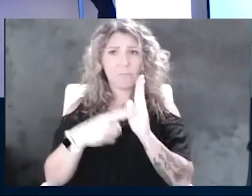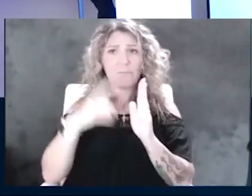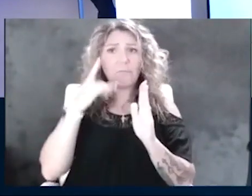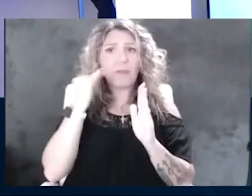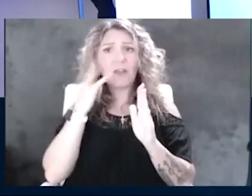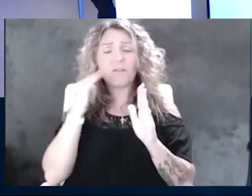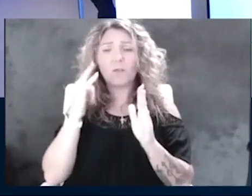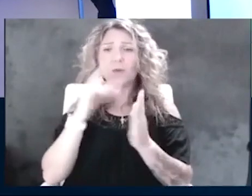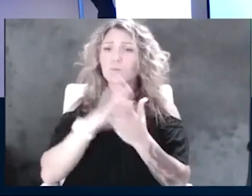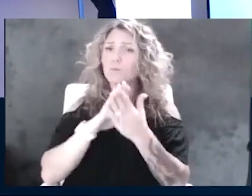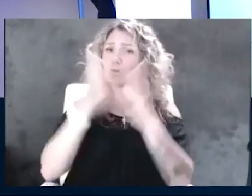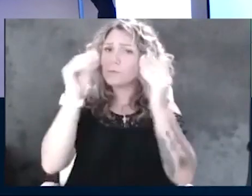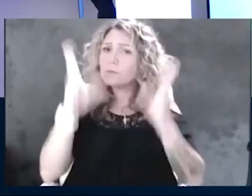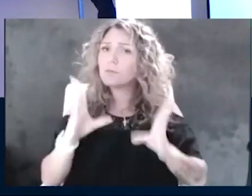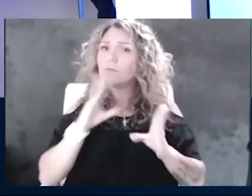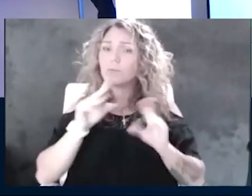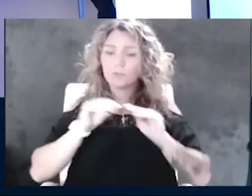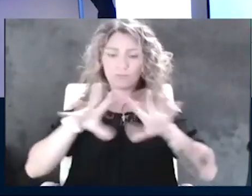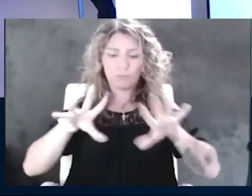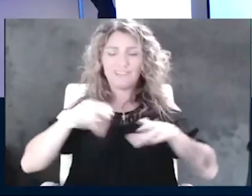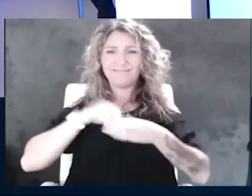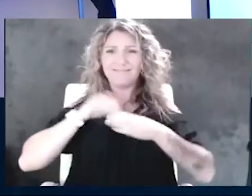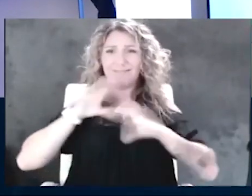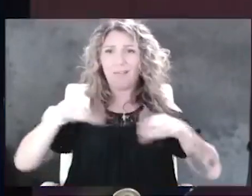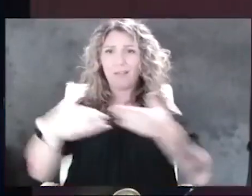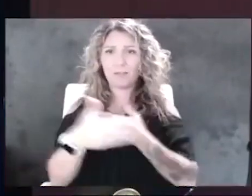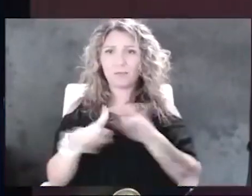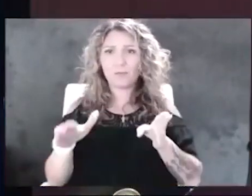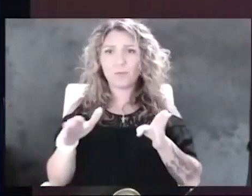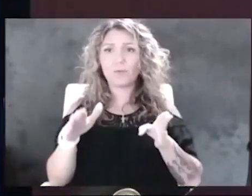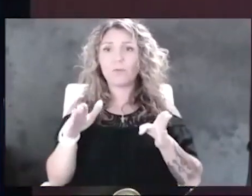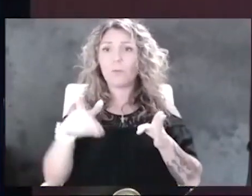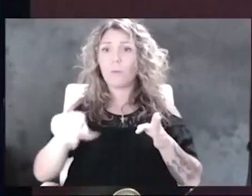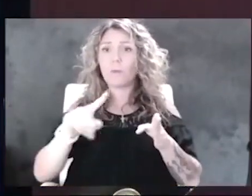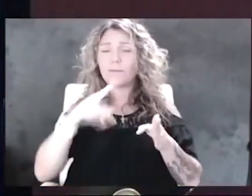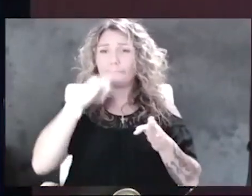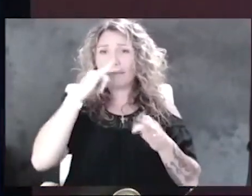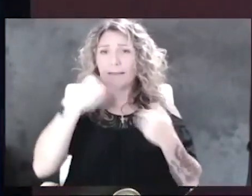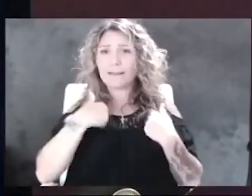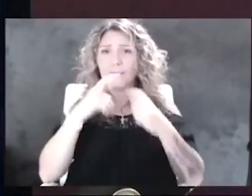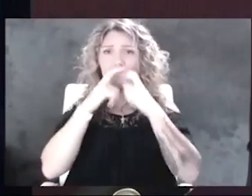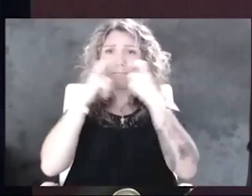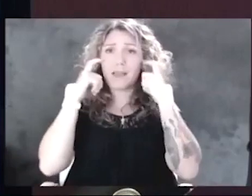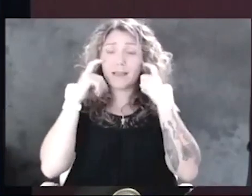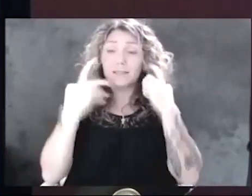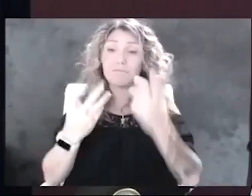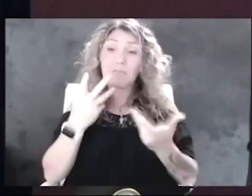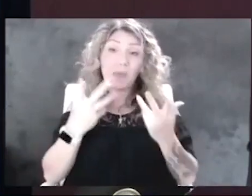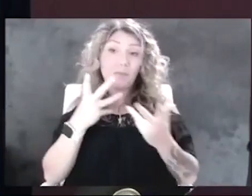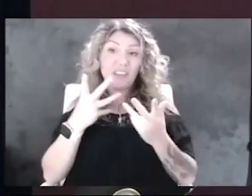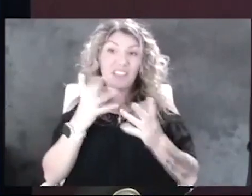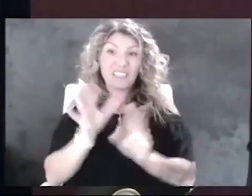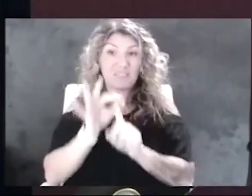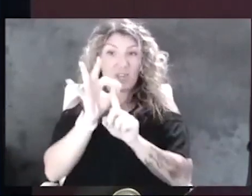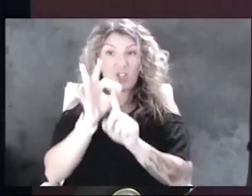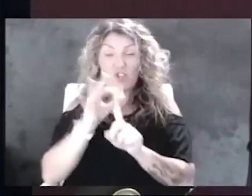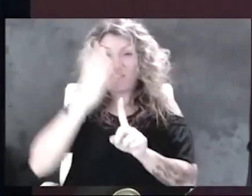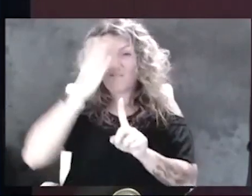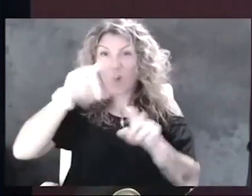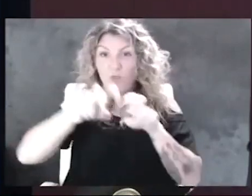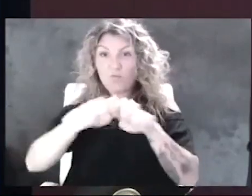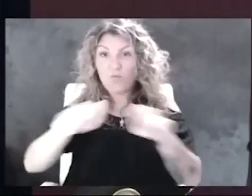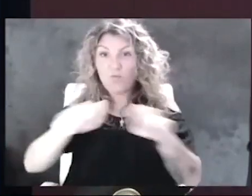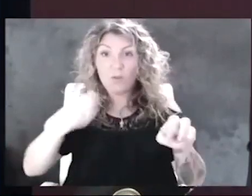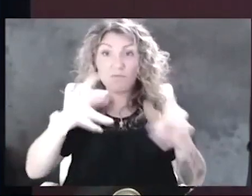it within the classroom? Even though the kids were masked, whether or not that may have been, especially in the front row or two, could that have been spread through the